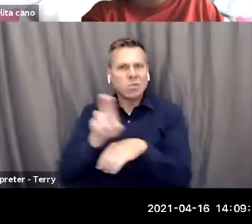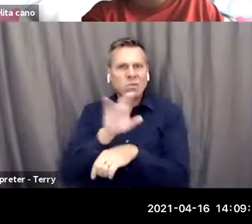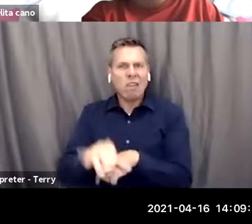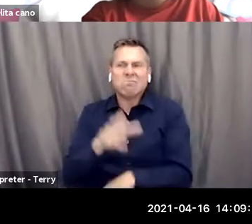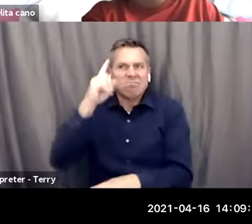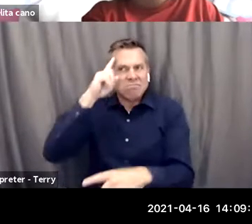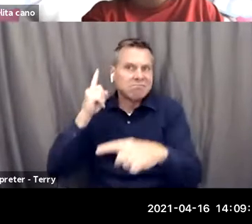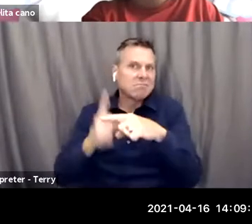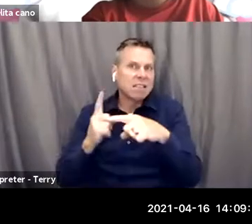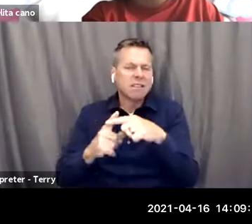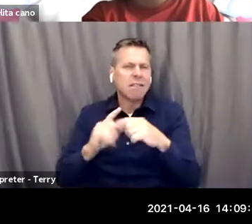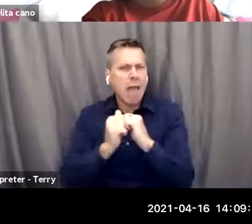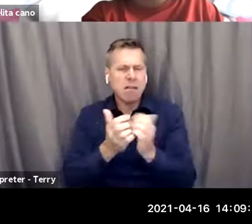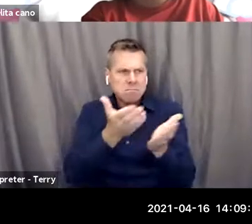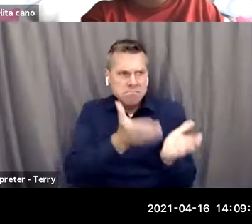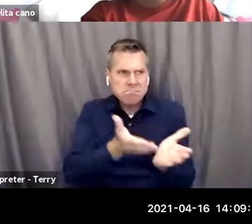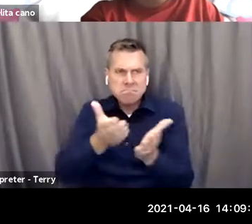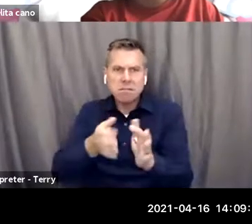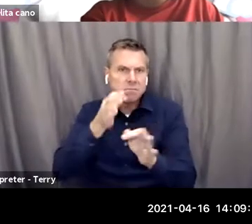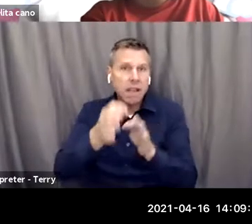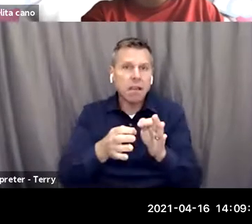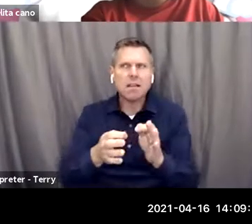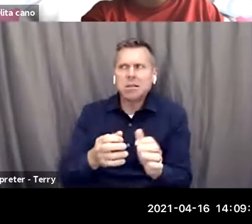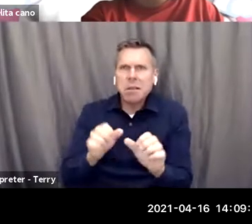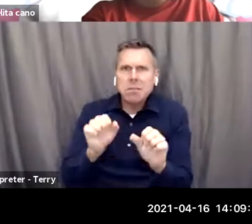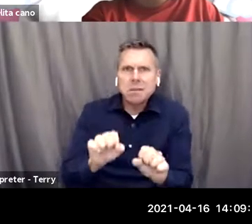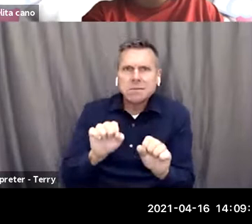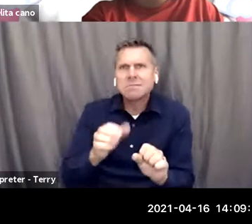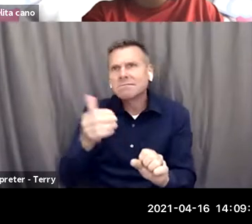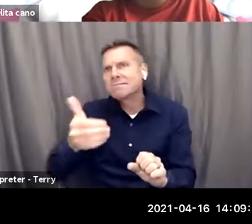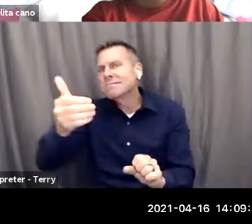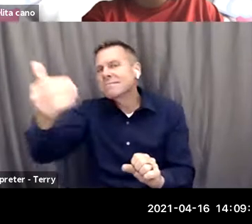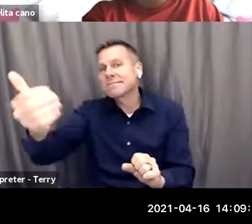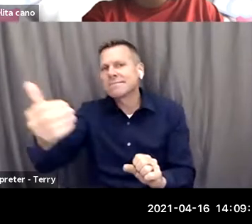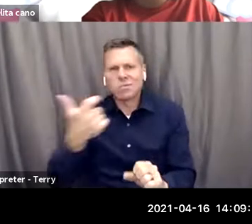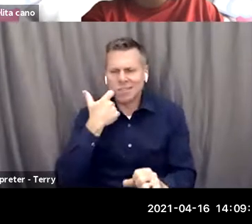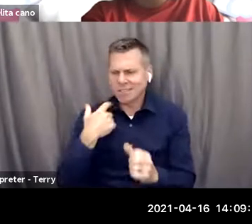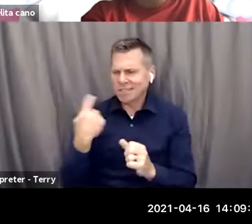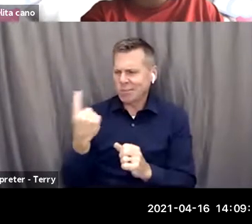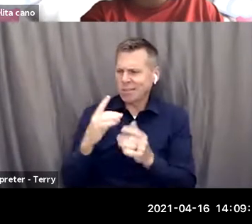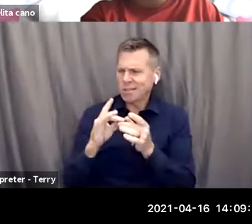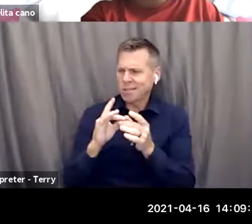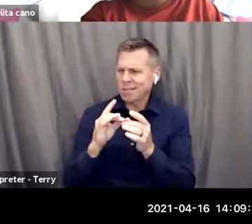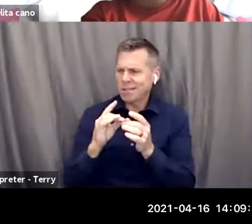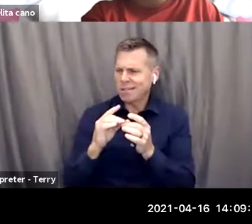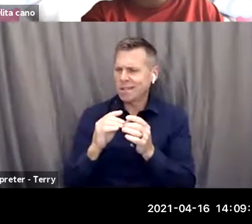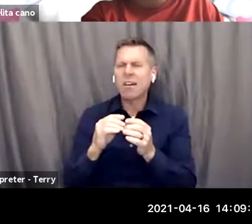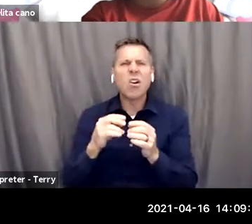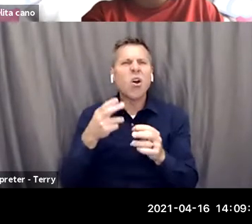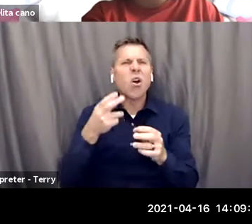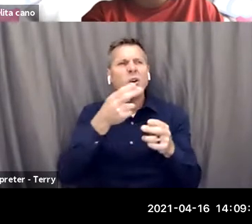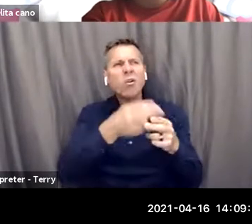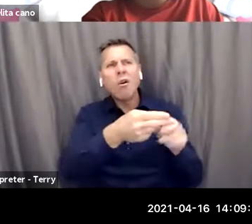terms of the possibility. I heard someone recently that was talking about not calling people at risk, but calling them